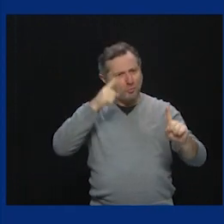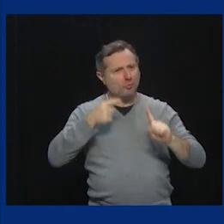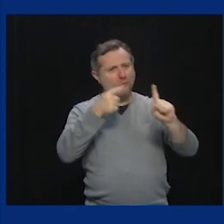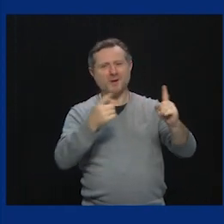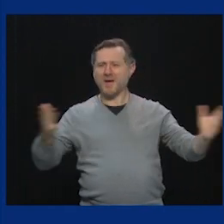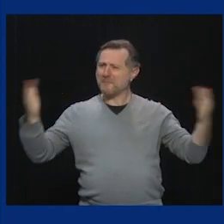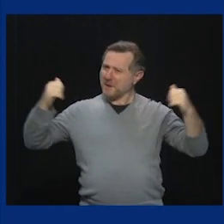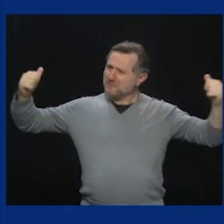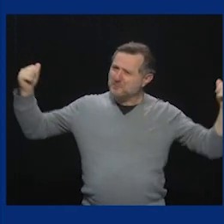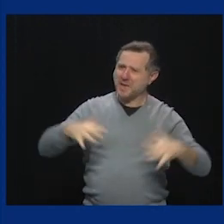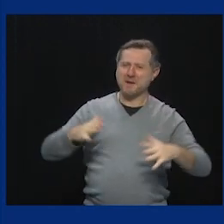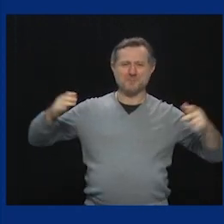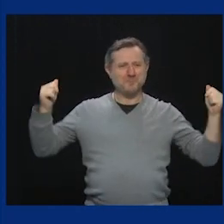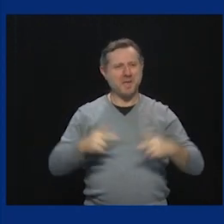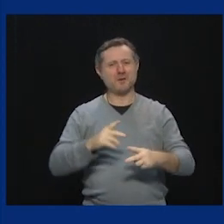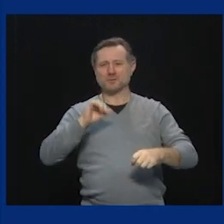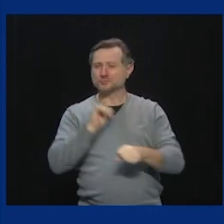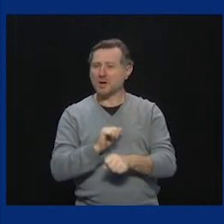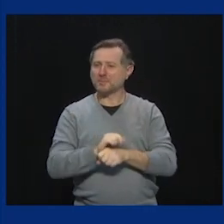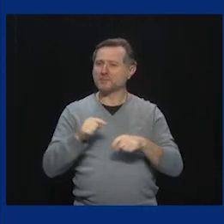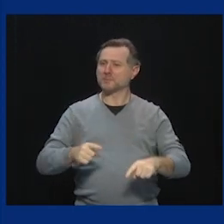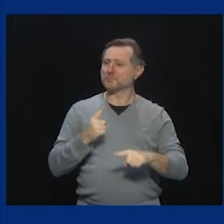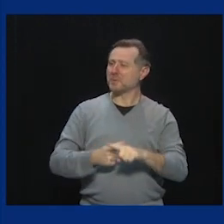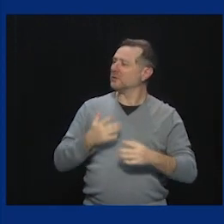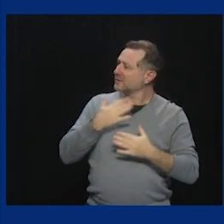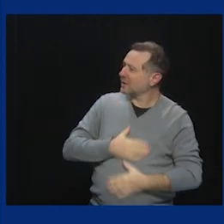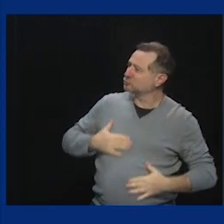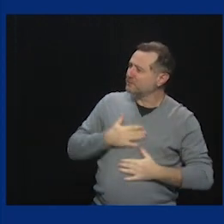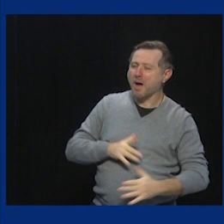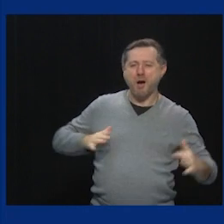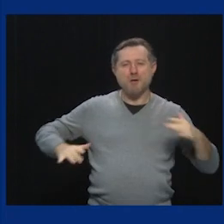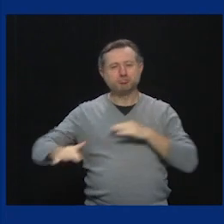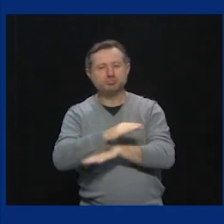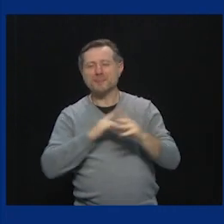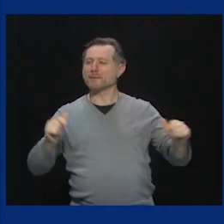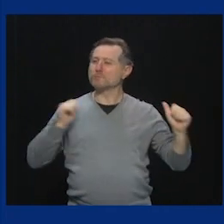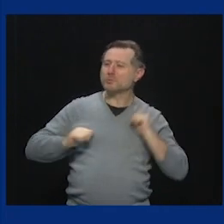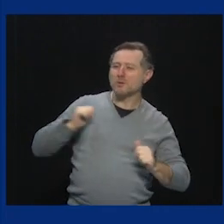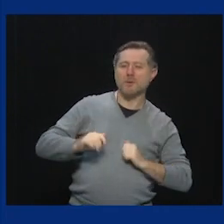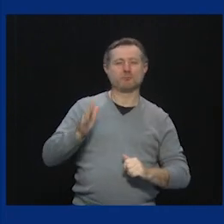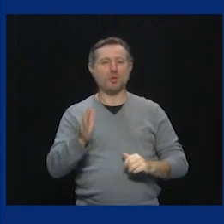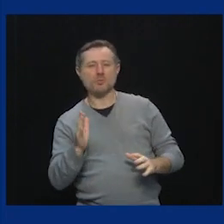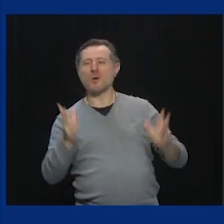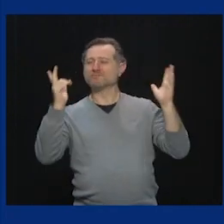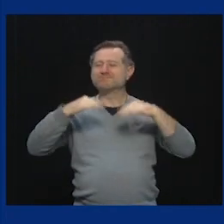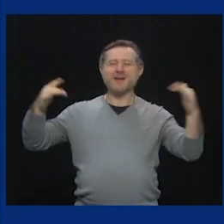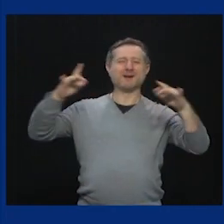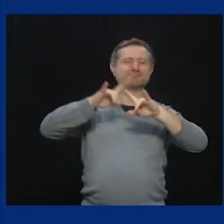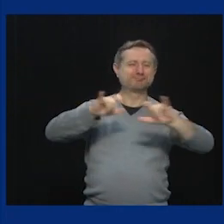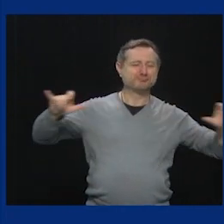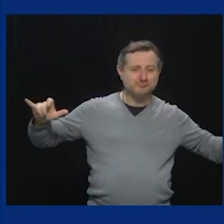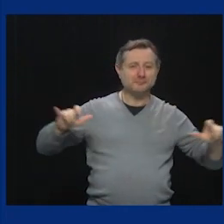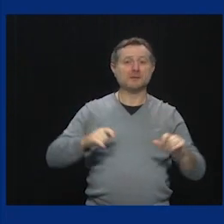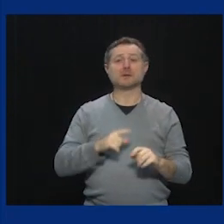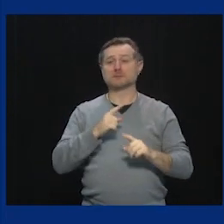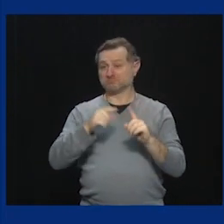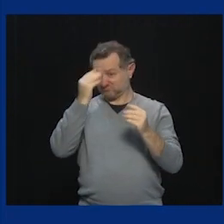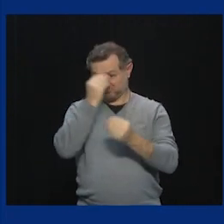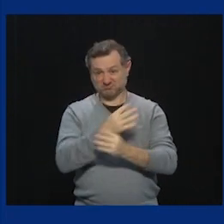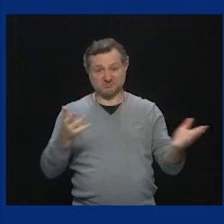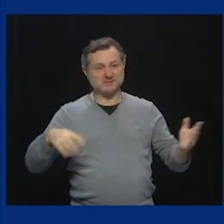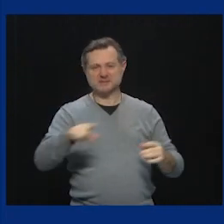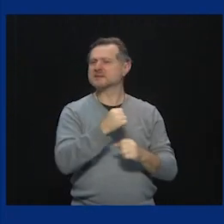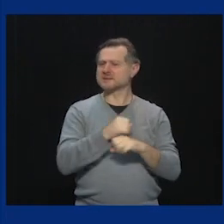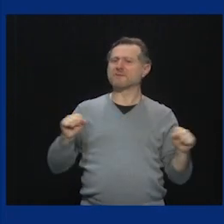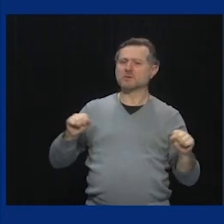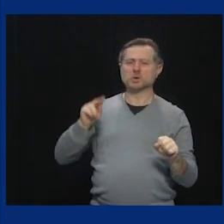jobs, but also to our entertainment venues, our theater, our concerts, and let people know that this is a very safe place to come. And when